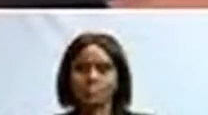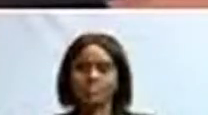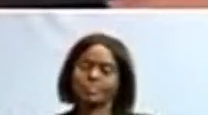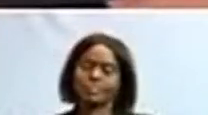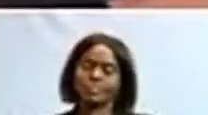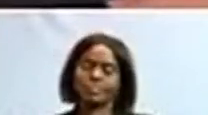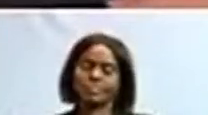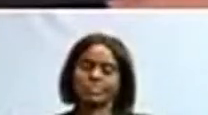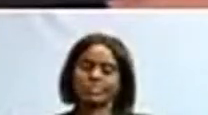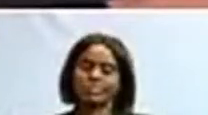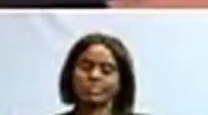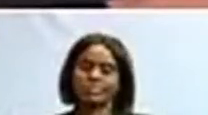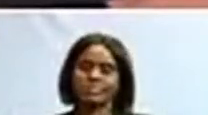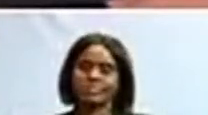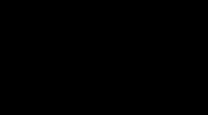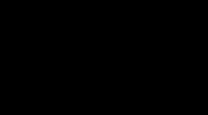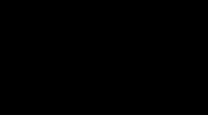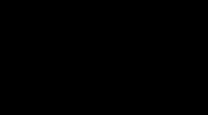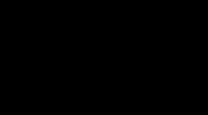C